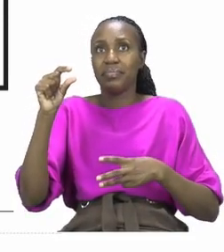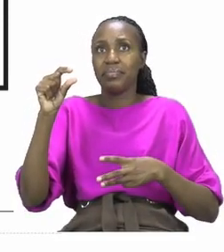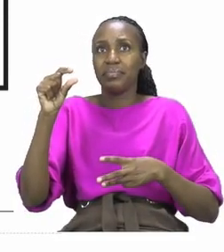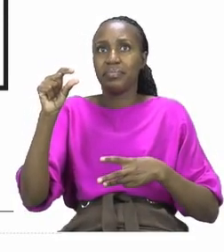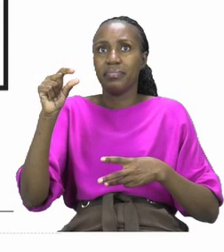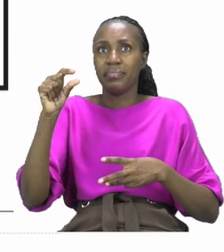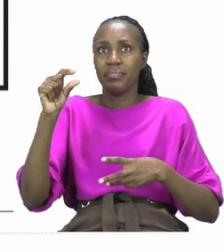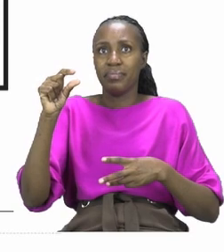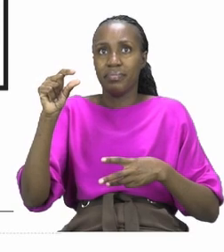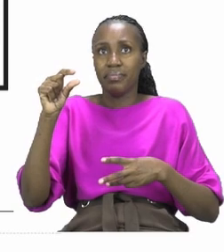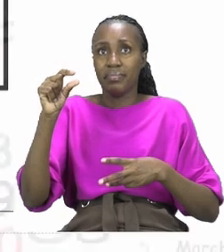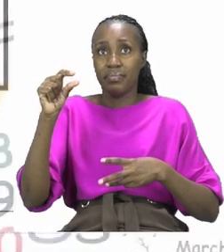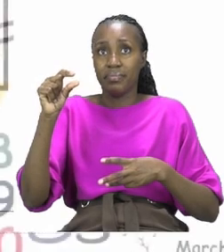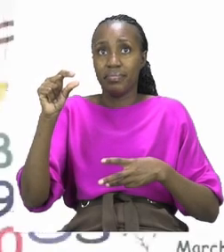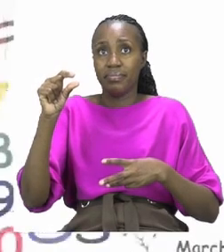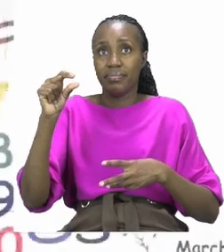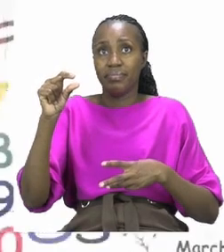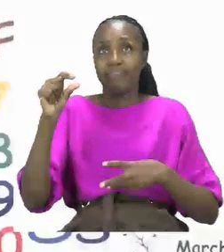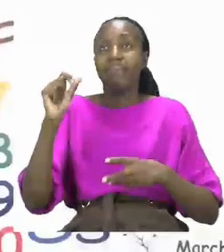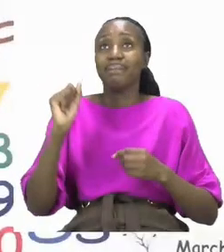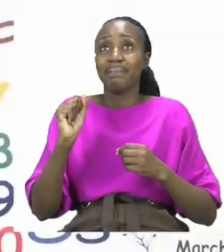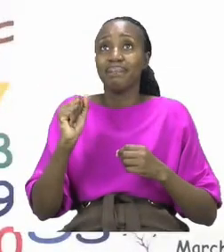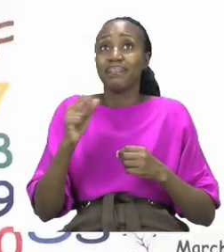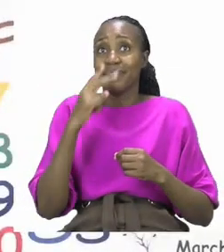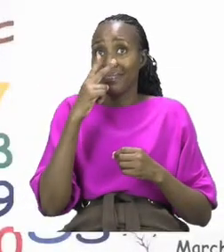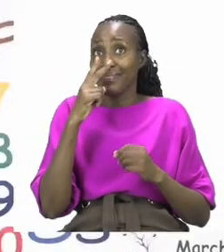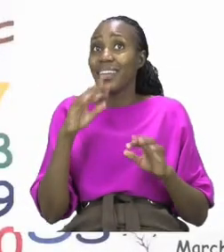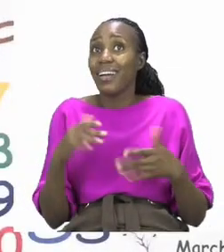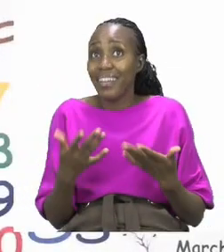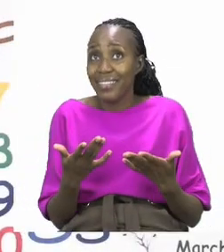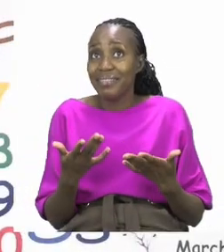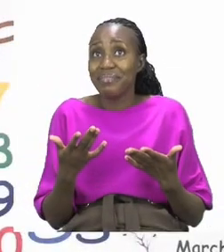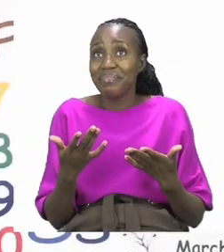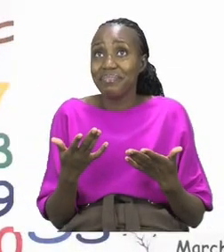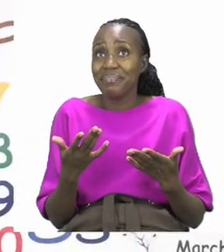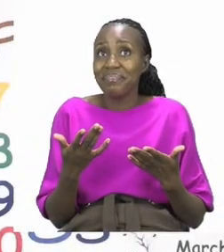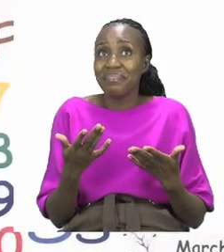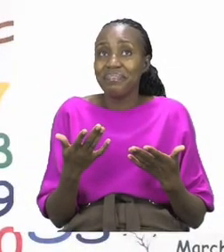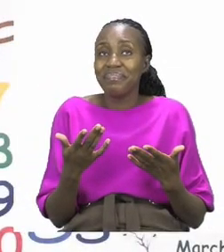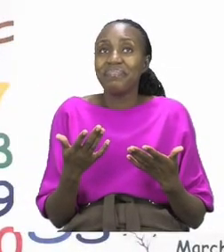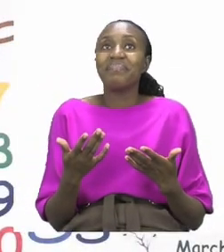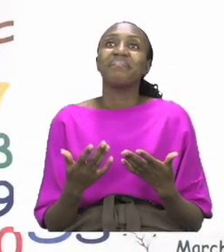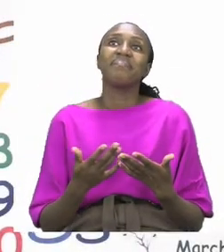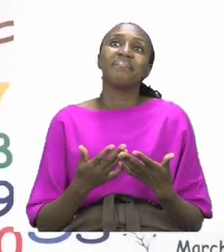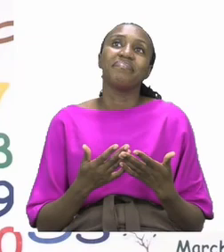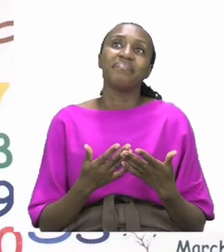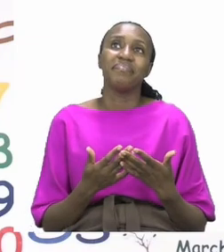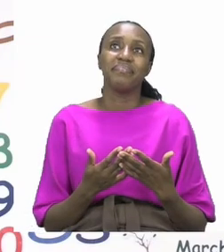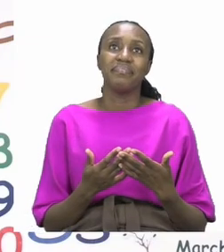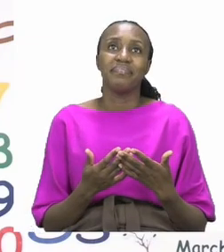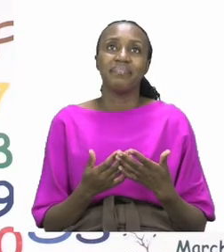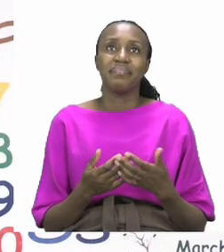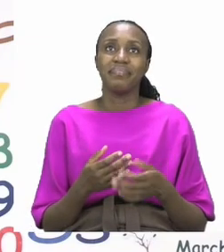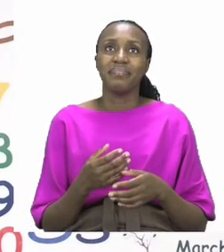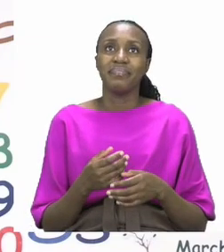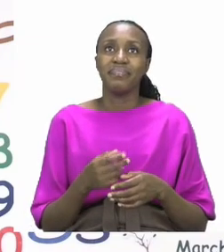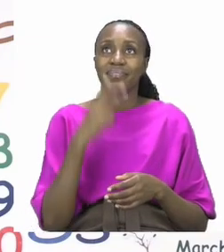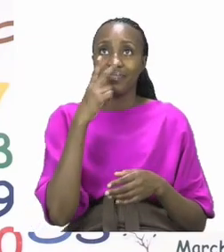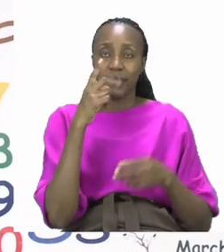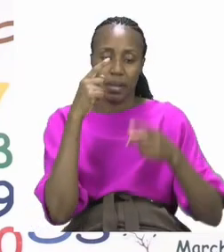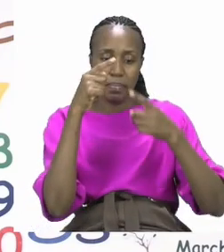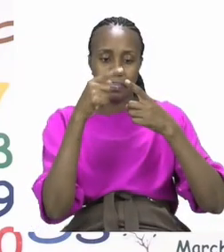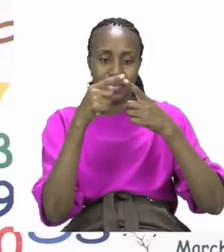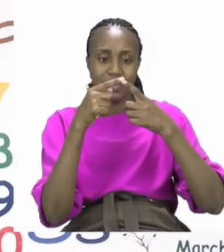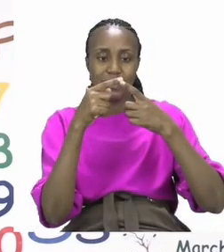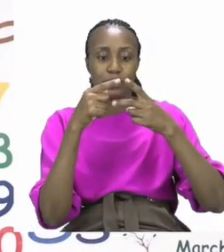and see how best we can help each other do some of this work. Now, I have the 3 sight